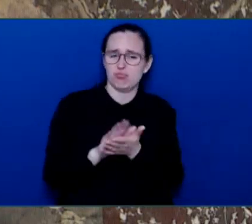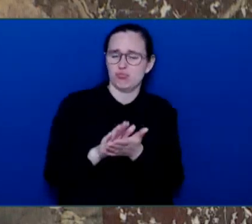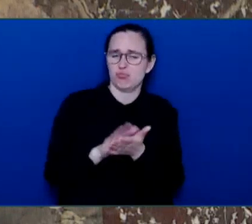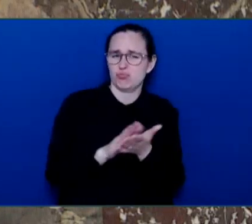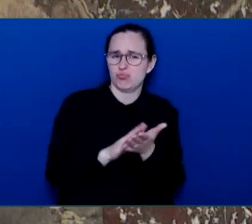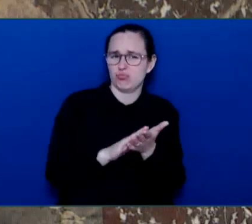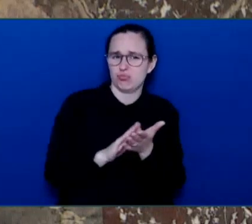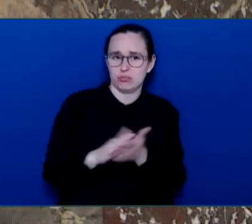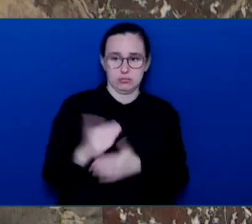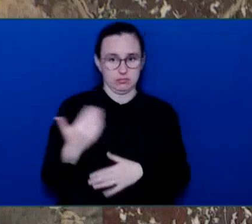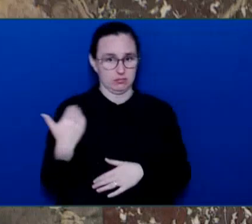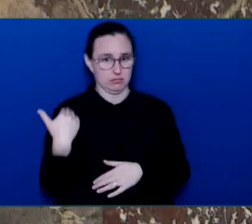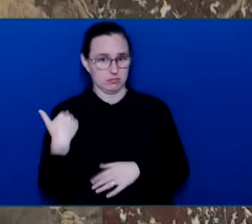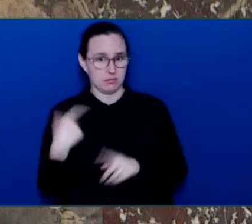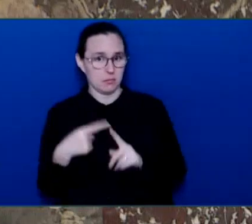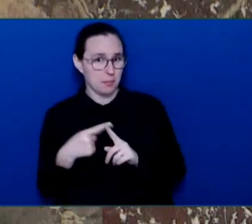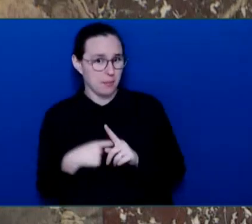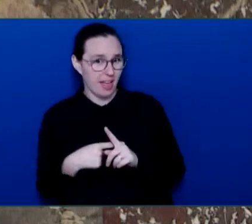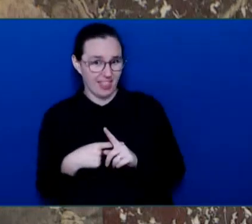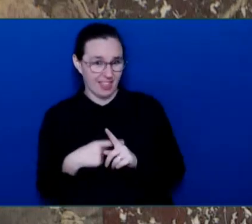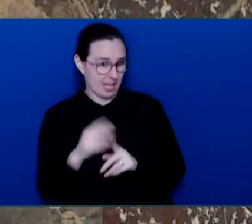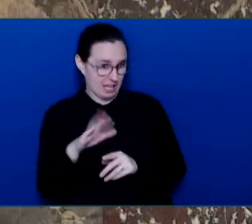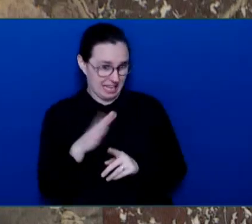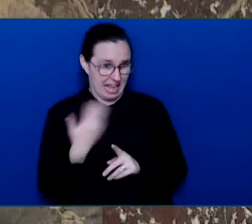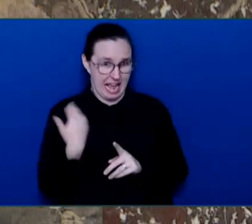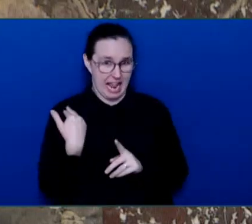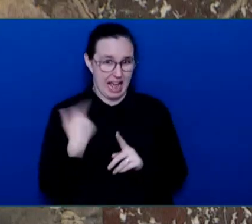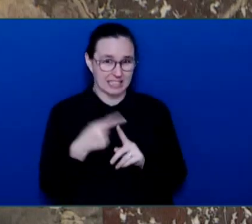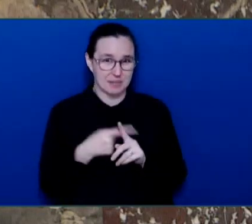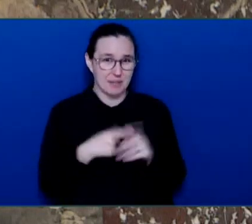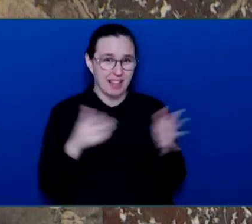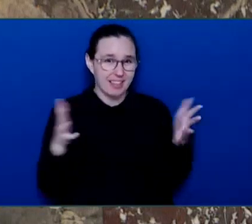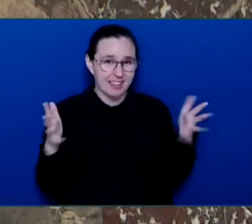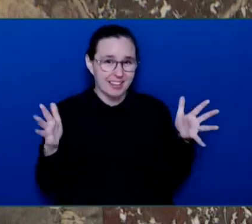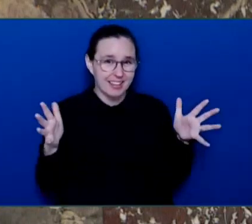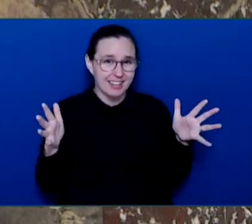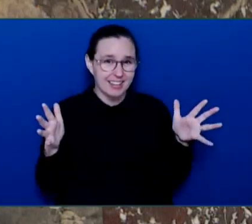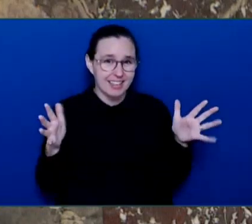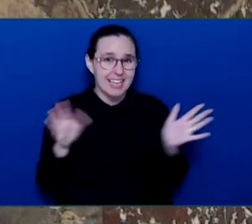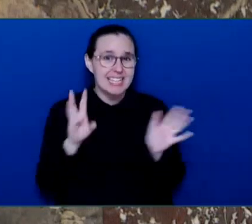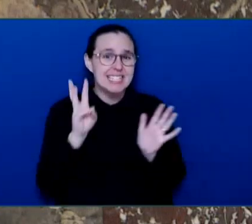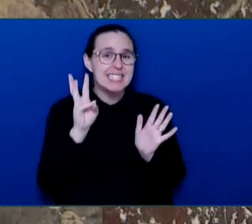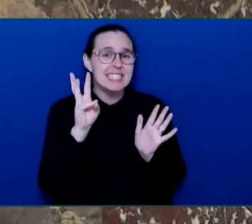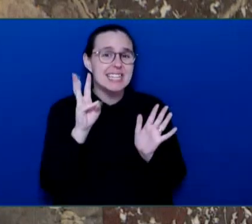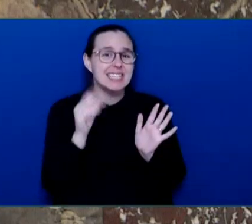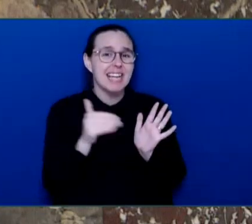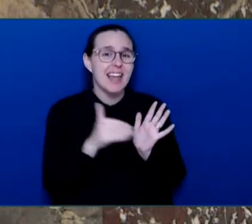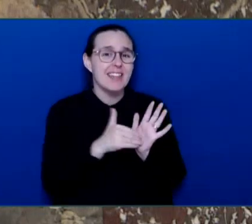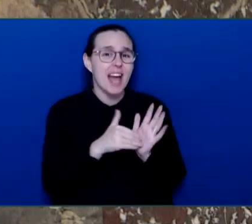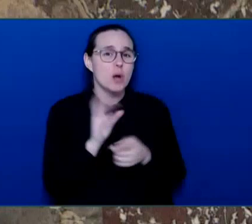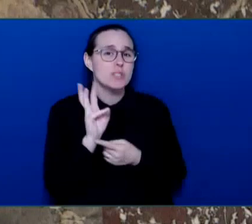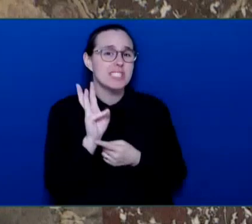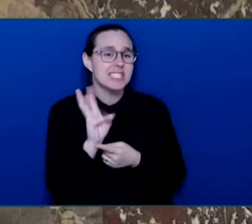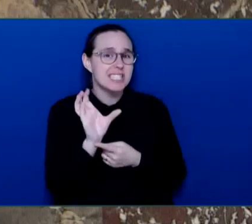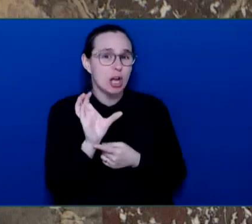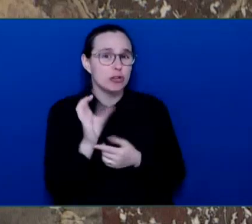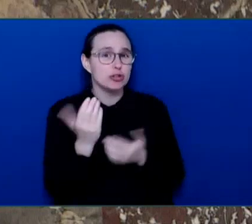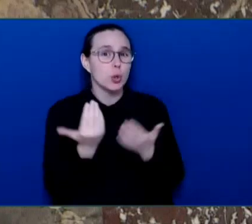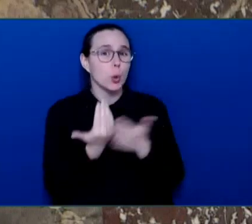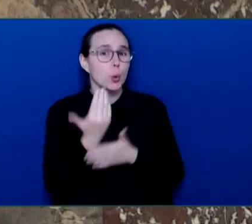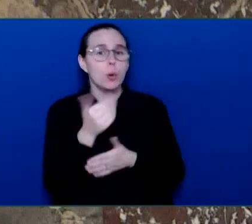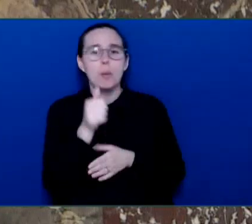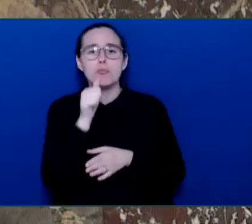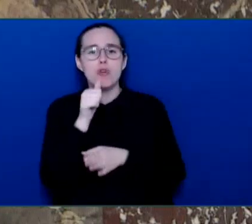Just last month, we added 6,600 private sector jobs. Our GDP growth since 2017 is the highest in Canada among